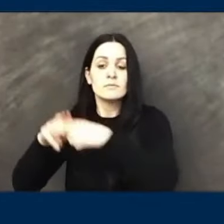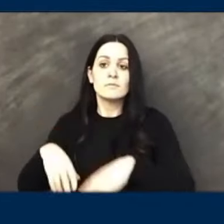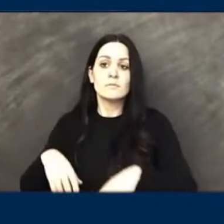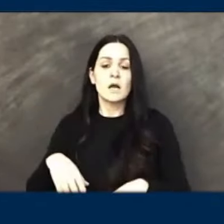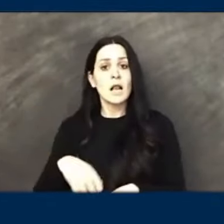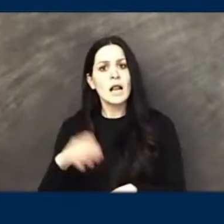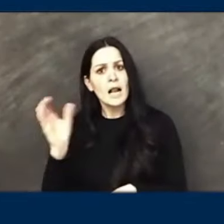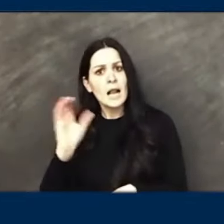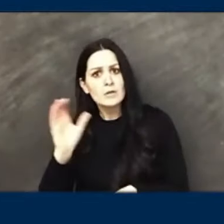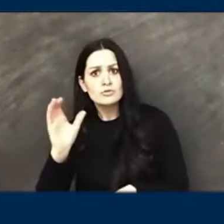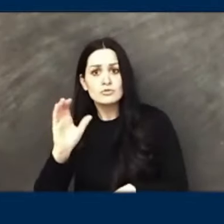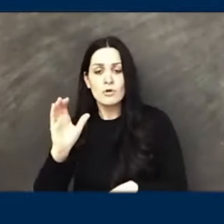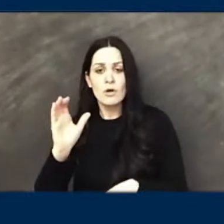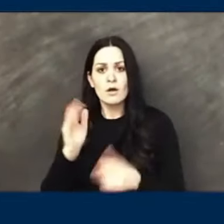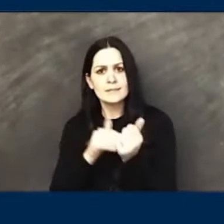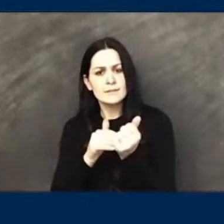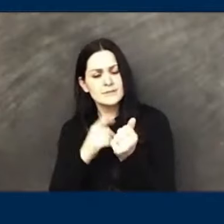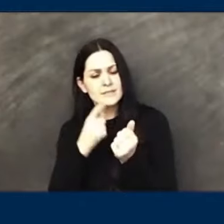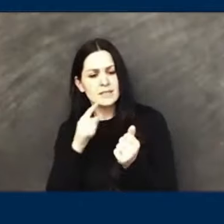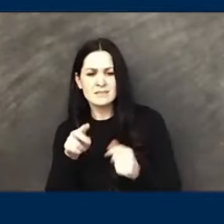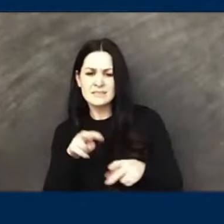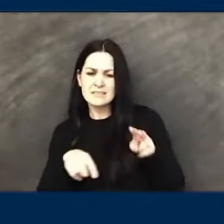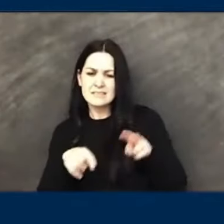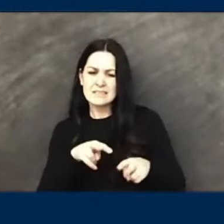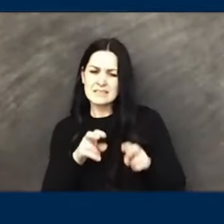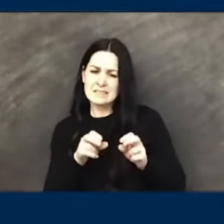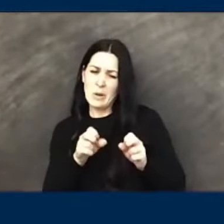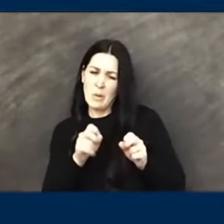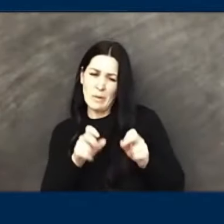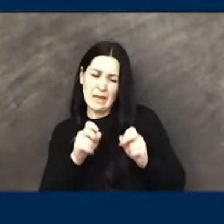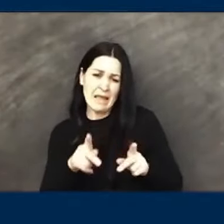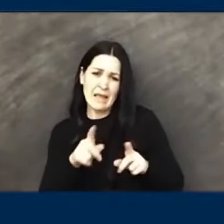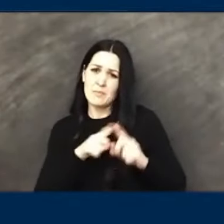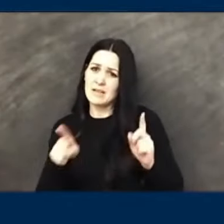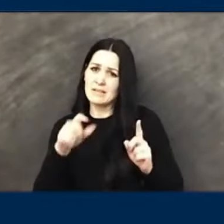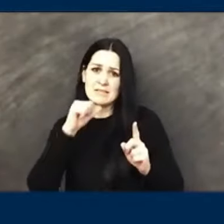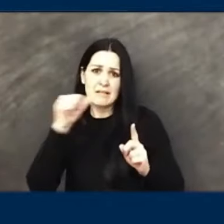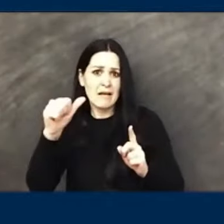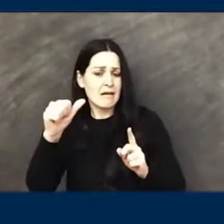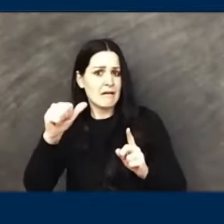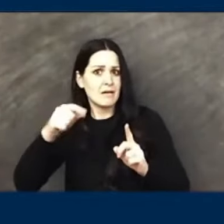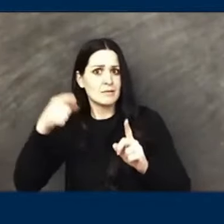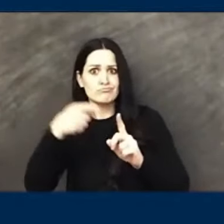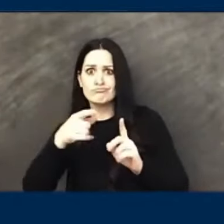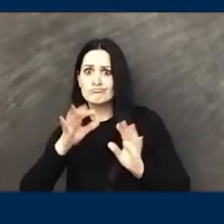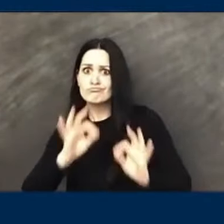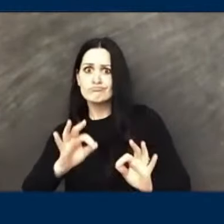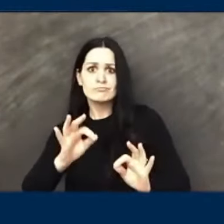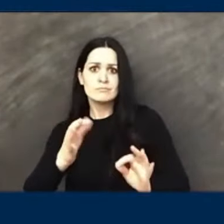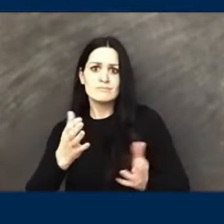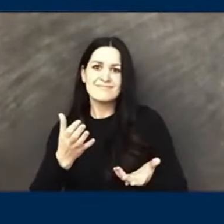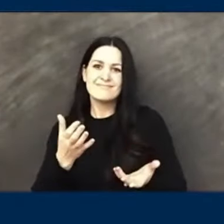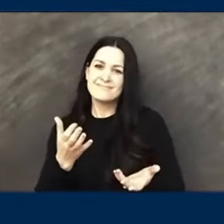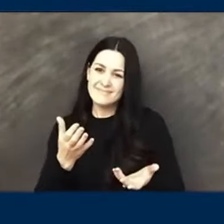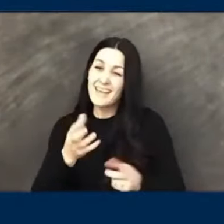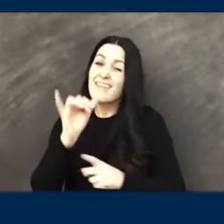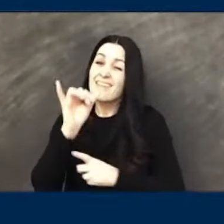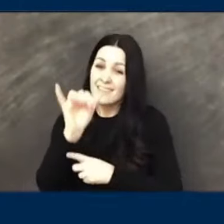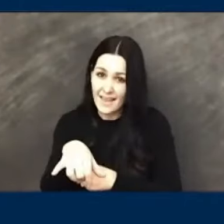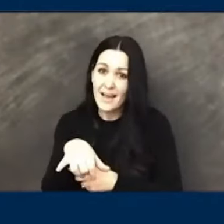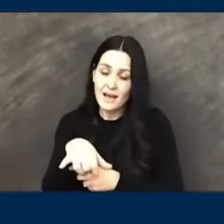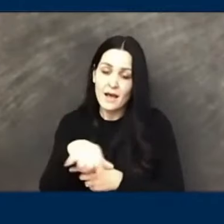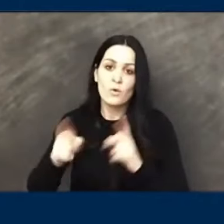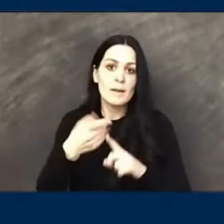panel and say, this is okay, but it's not ideal. That's the time when it might be